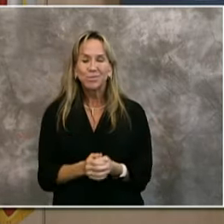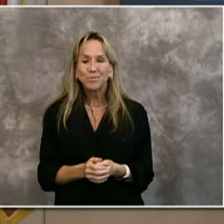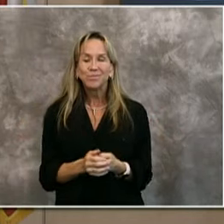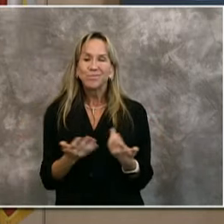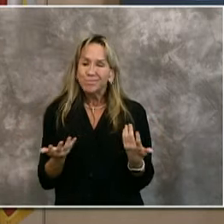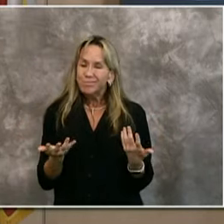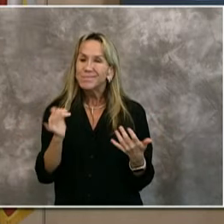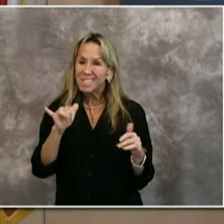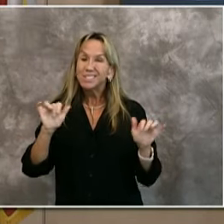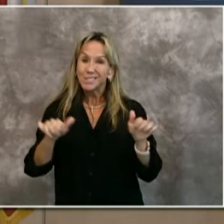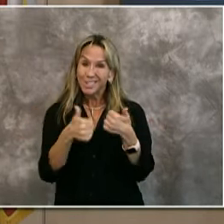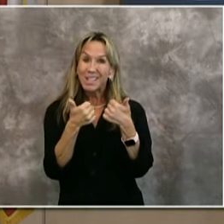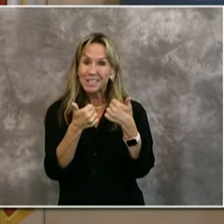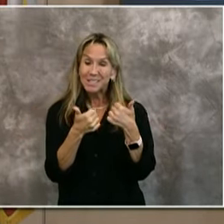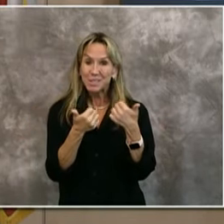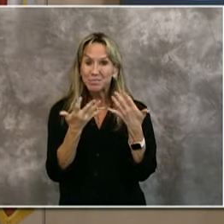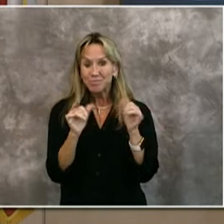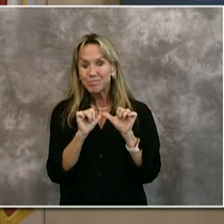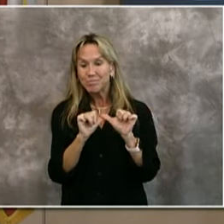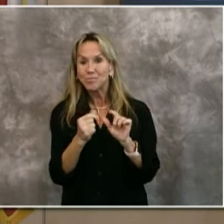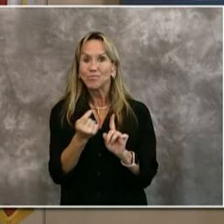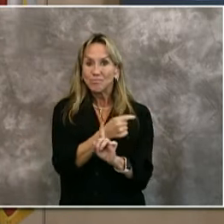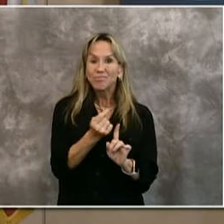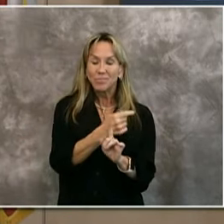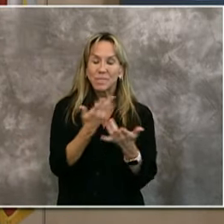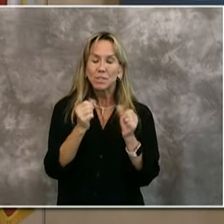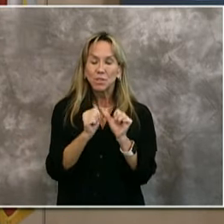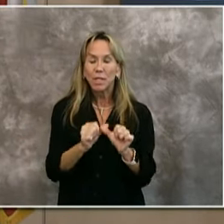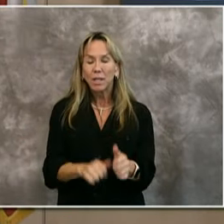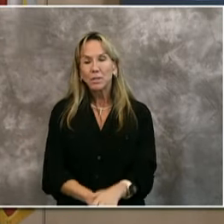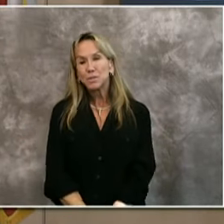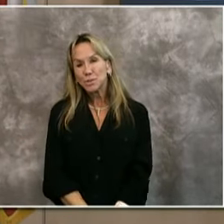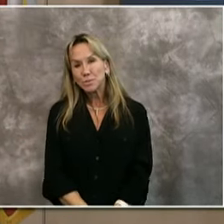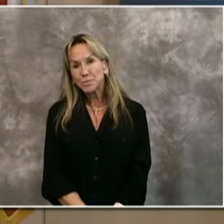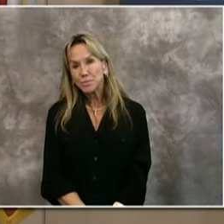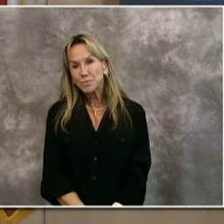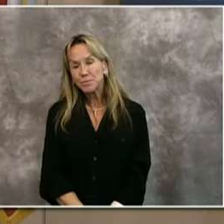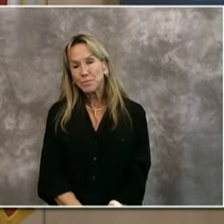it can be a challenge. It's an ongoing issue.